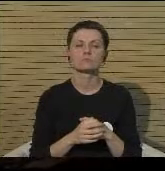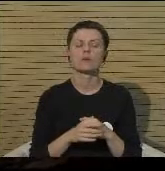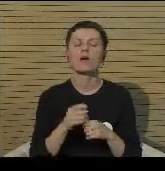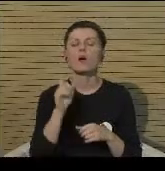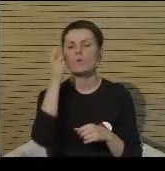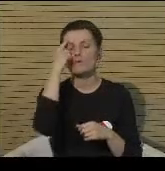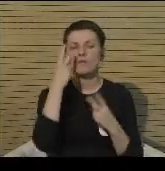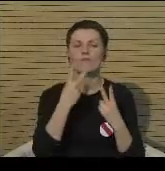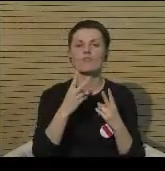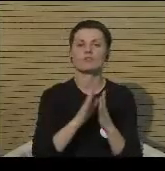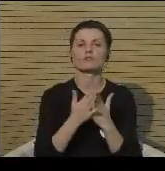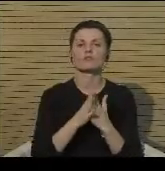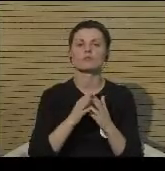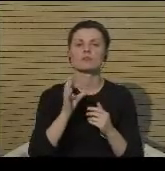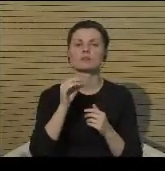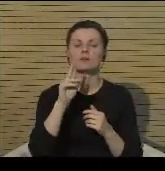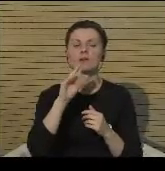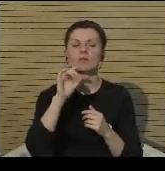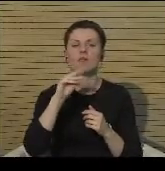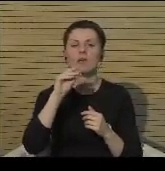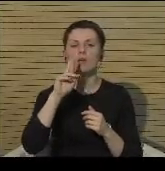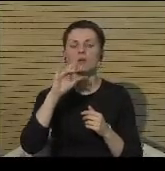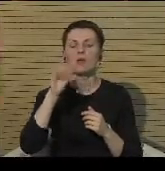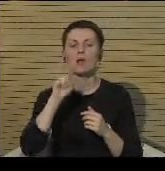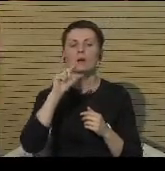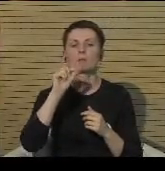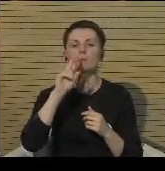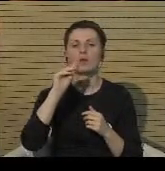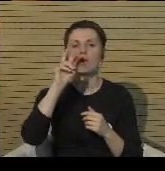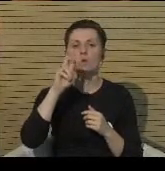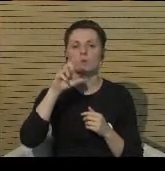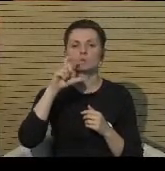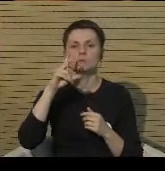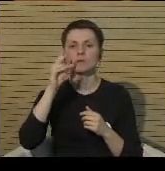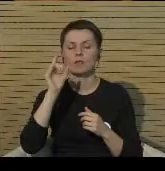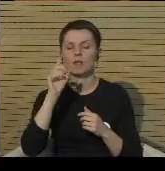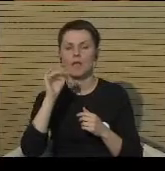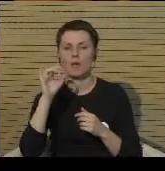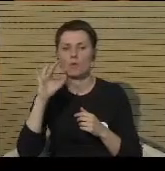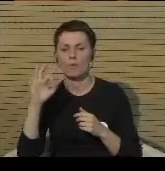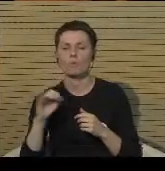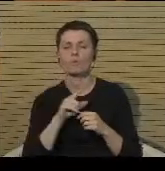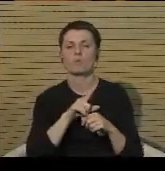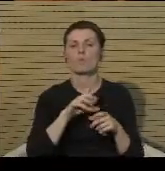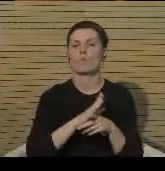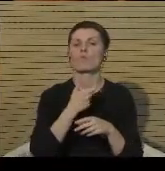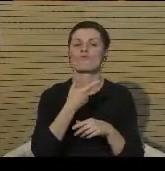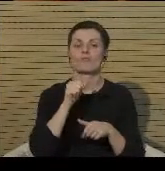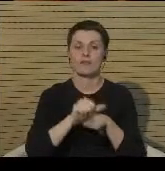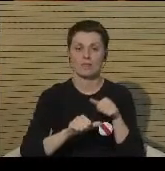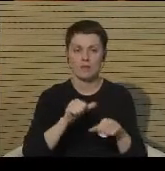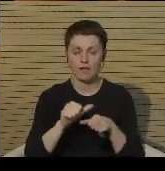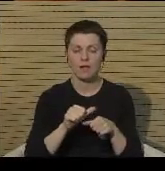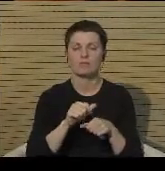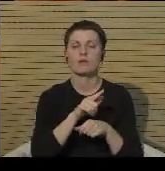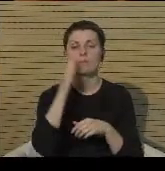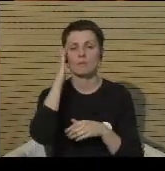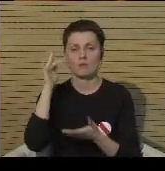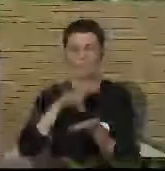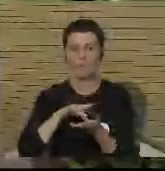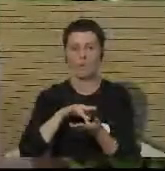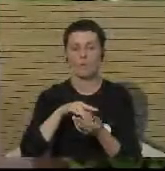historical balance. Sergei Prychutsky's book, renowned